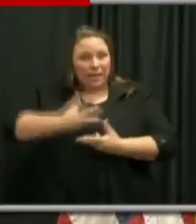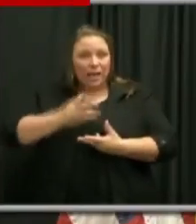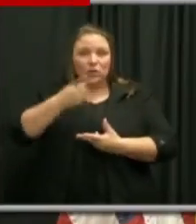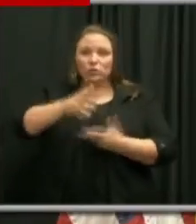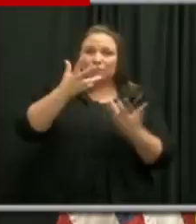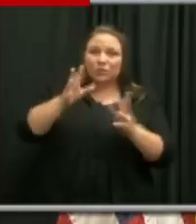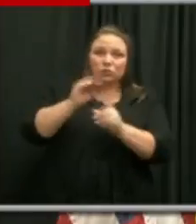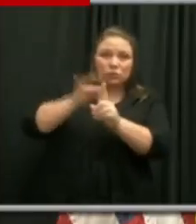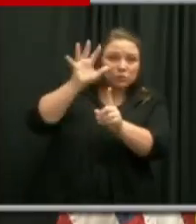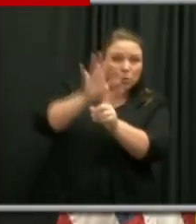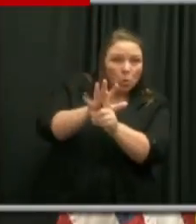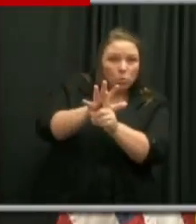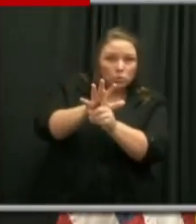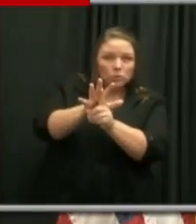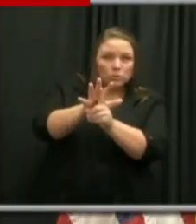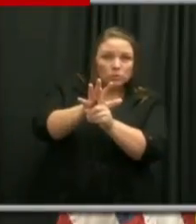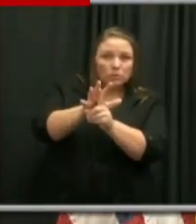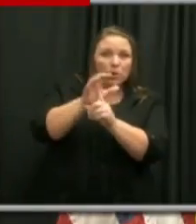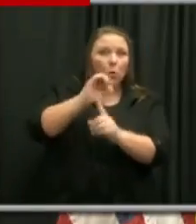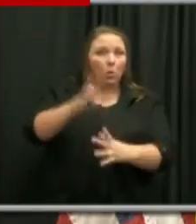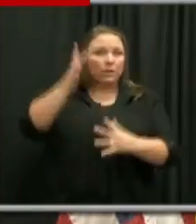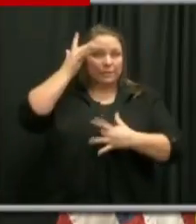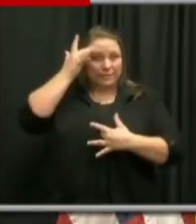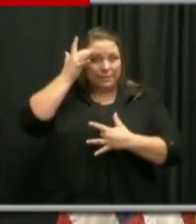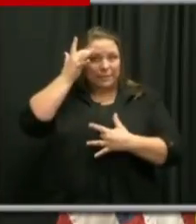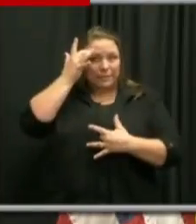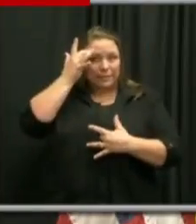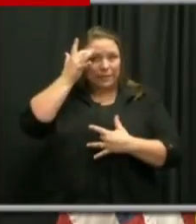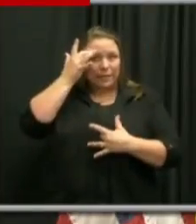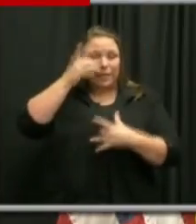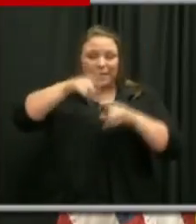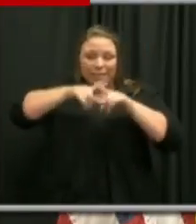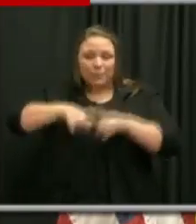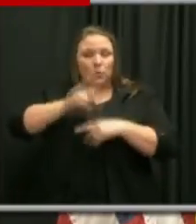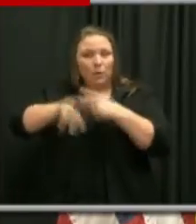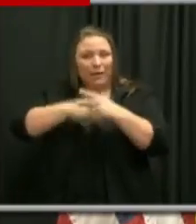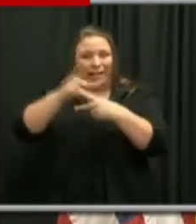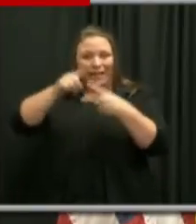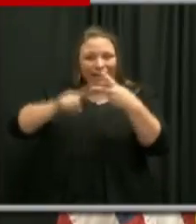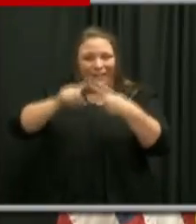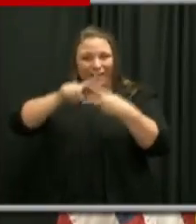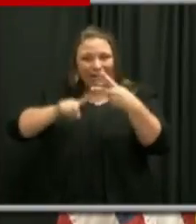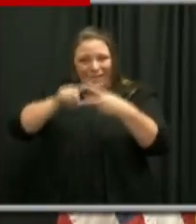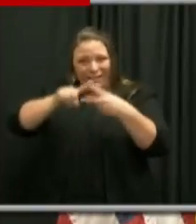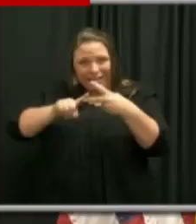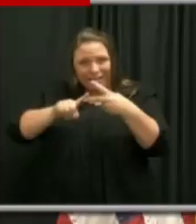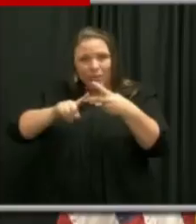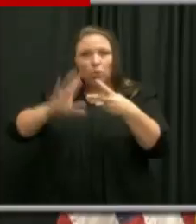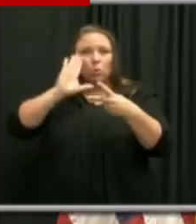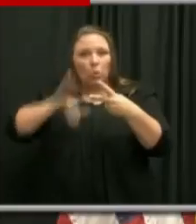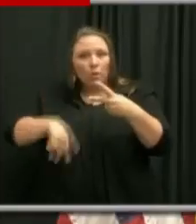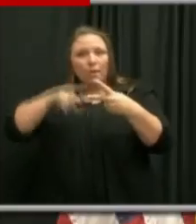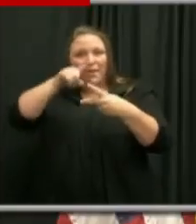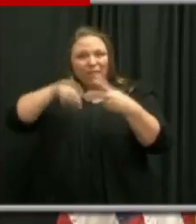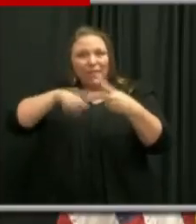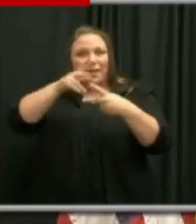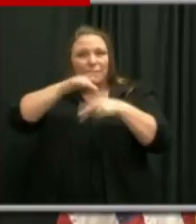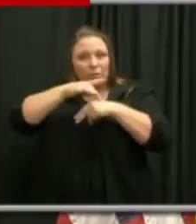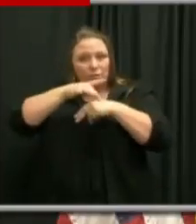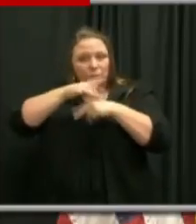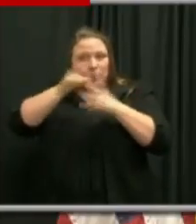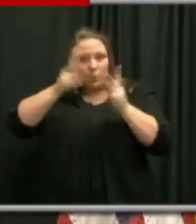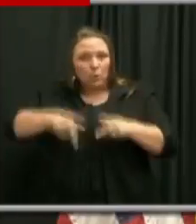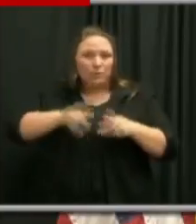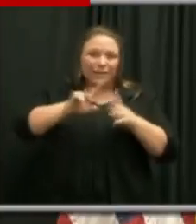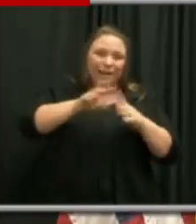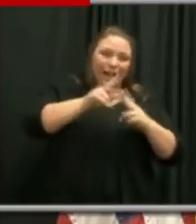been exposed to the virus or infected by the virus, and depending on what type of antibody we detect, we know that that person is early on in their